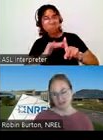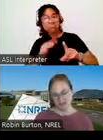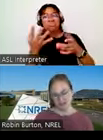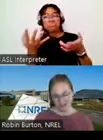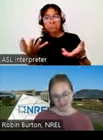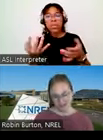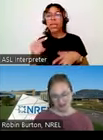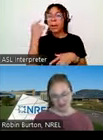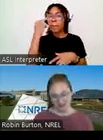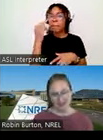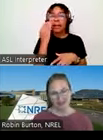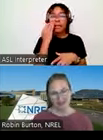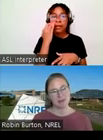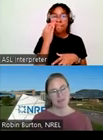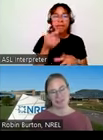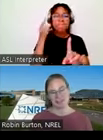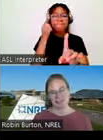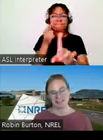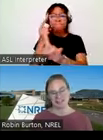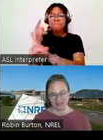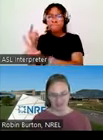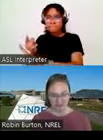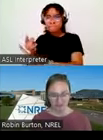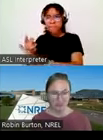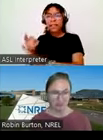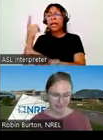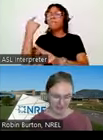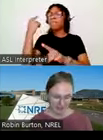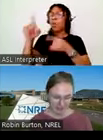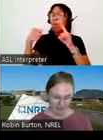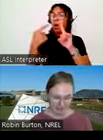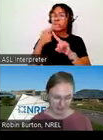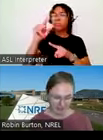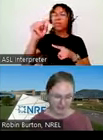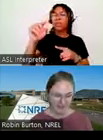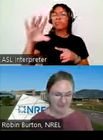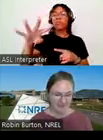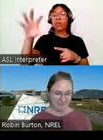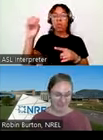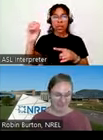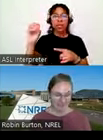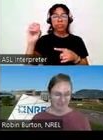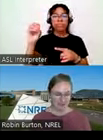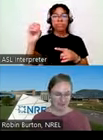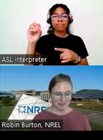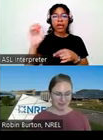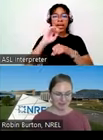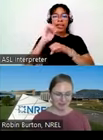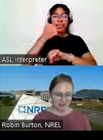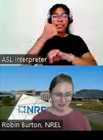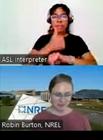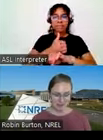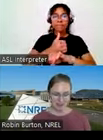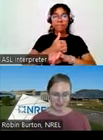interim targets along the way. And it's based on extensive input by stakeholders. Six national laboratories